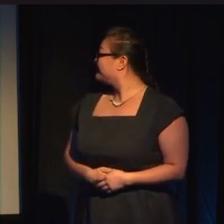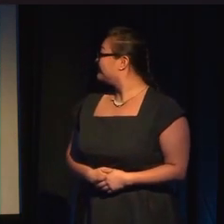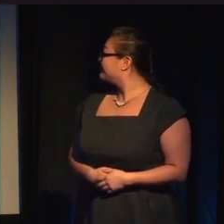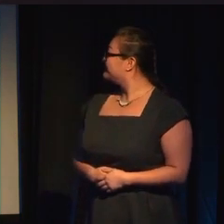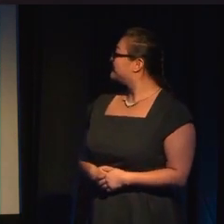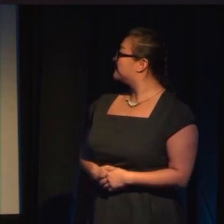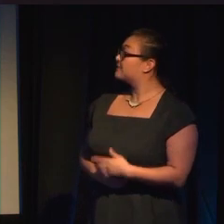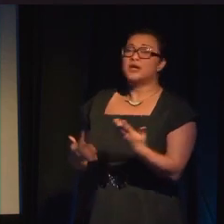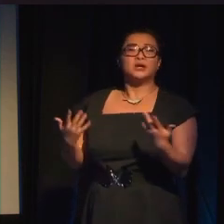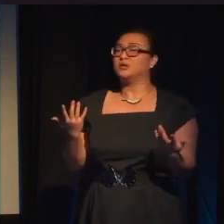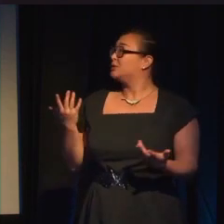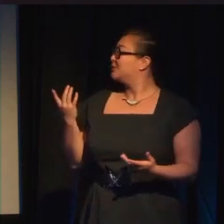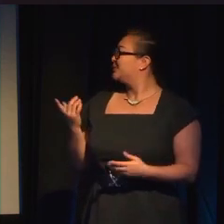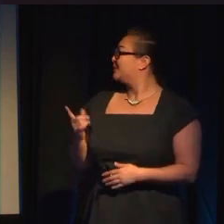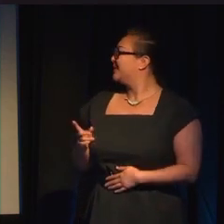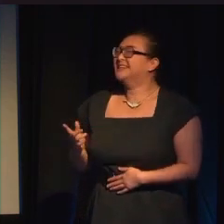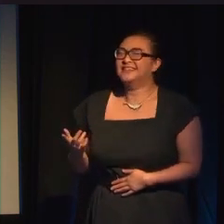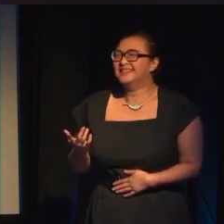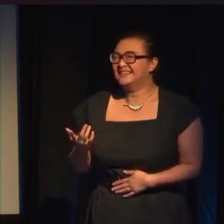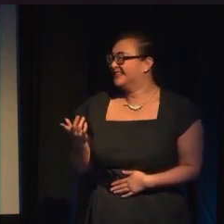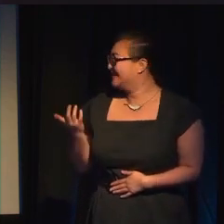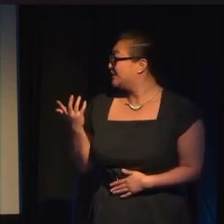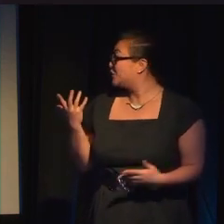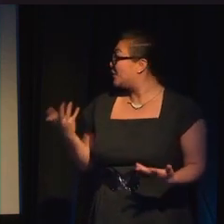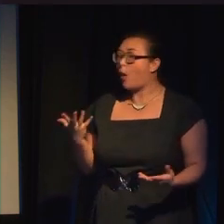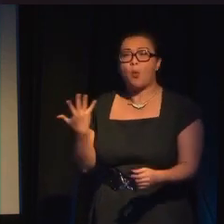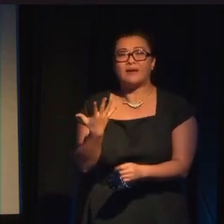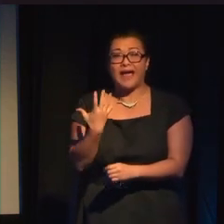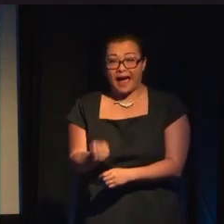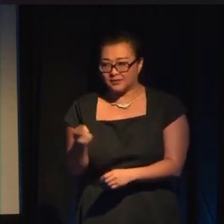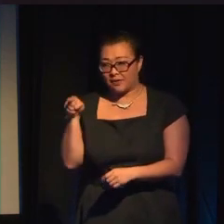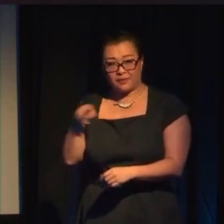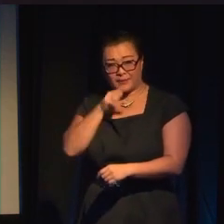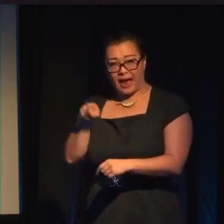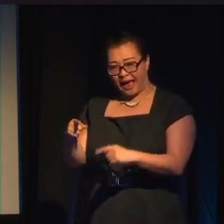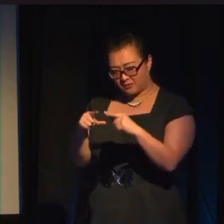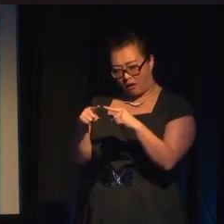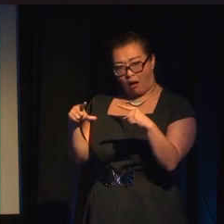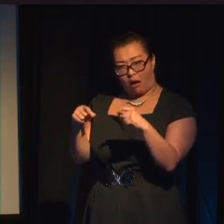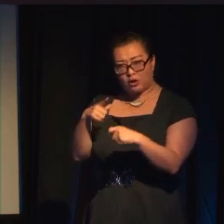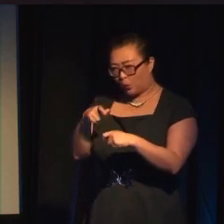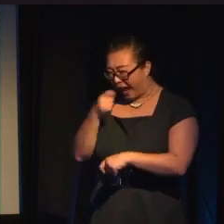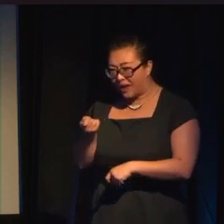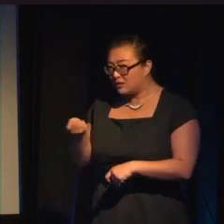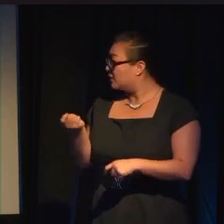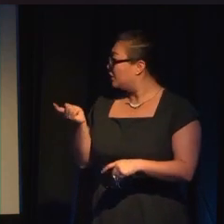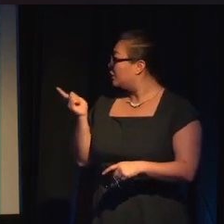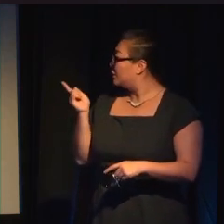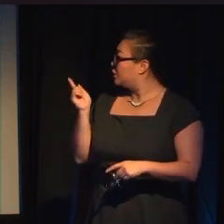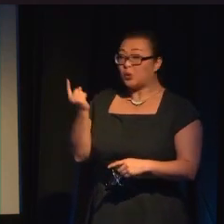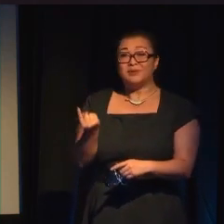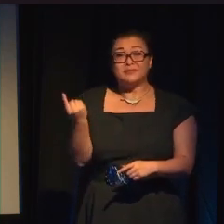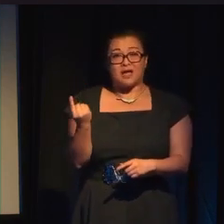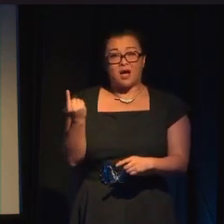So what he's got is he's got a card. He's got a card that allows him. He's a virtual theatre character because he walks